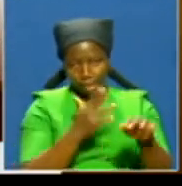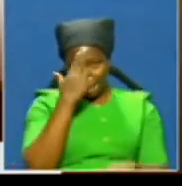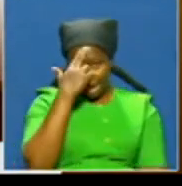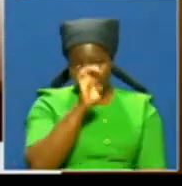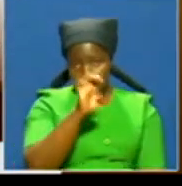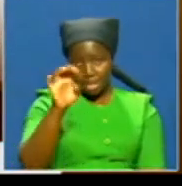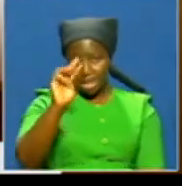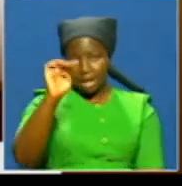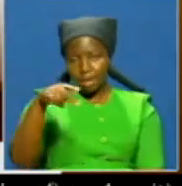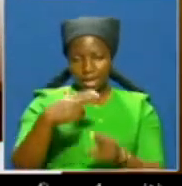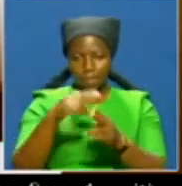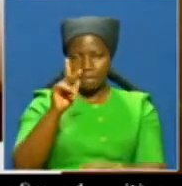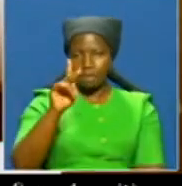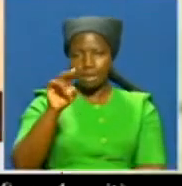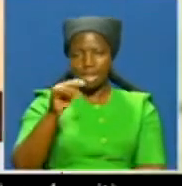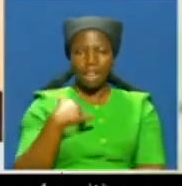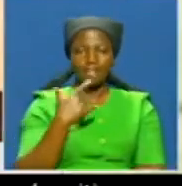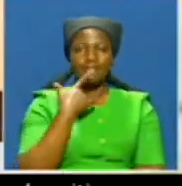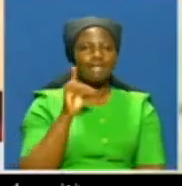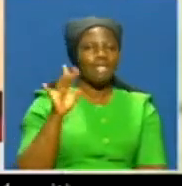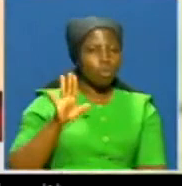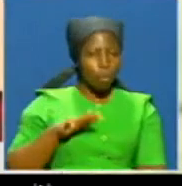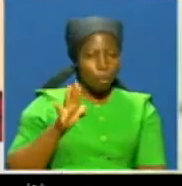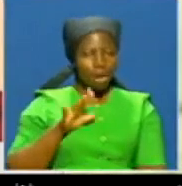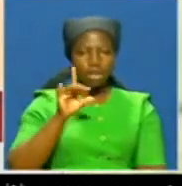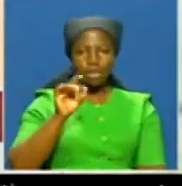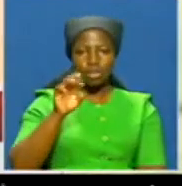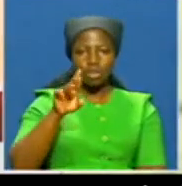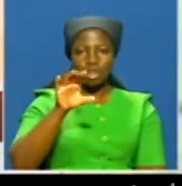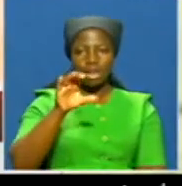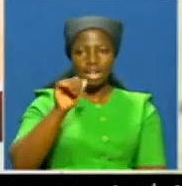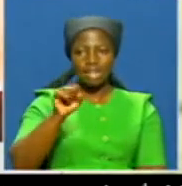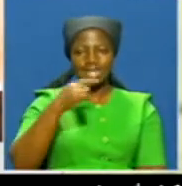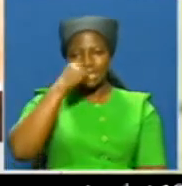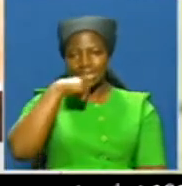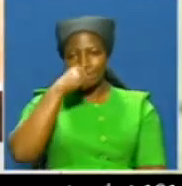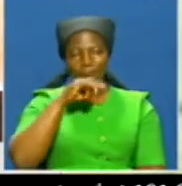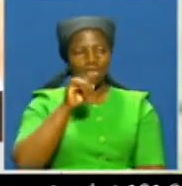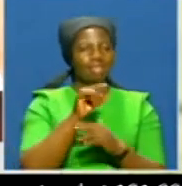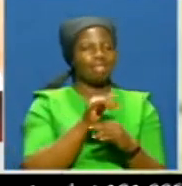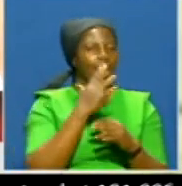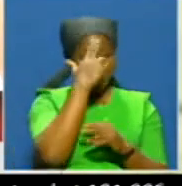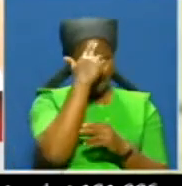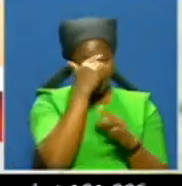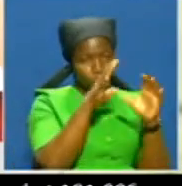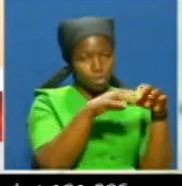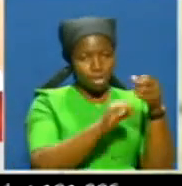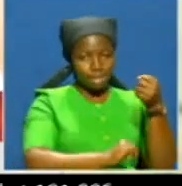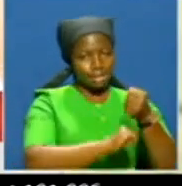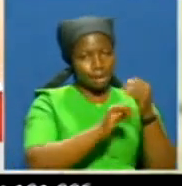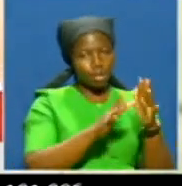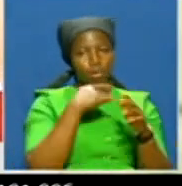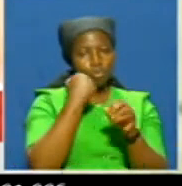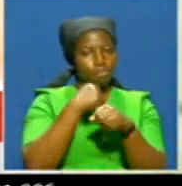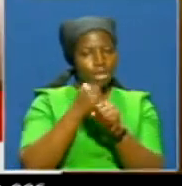Ken Kiloku has described the late Mama Dorcas Ntimama as a Ma community pillar who made immense contribution to the